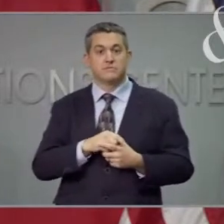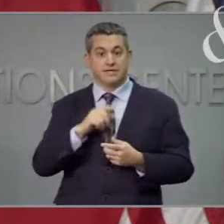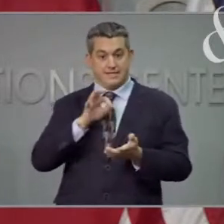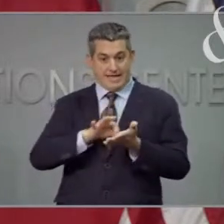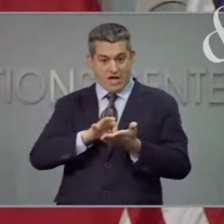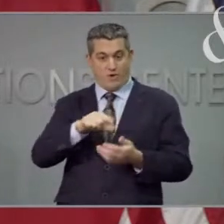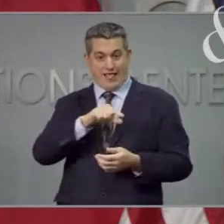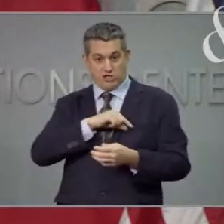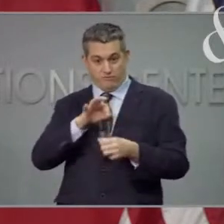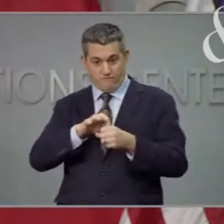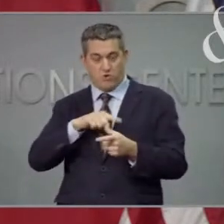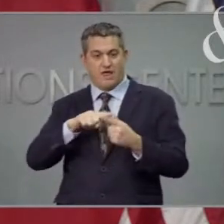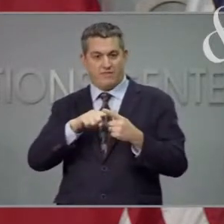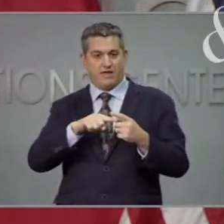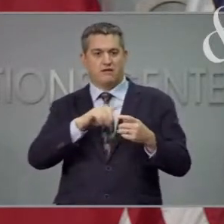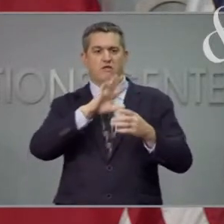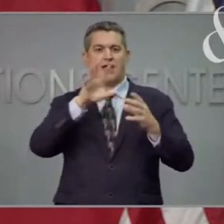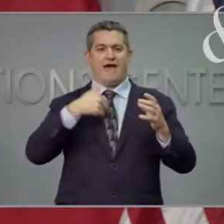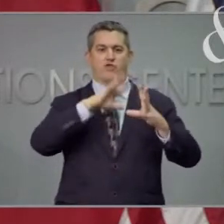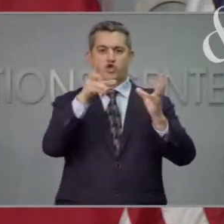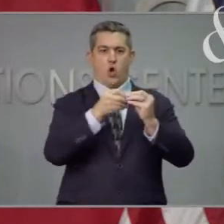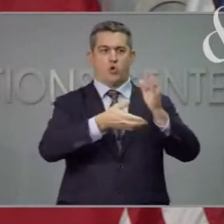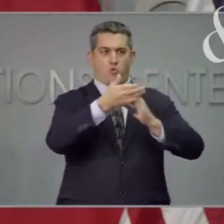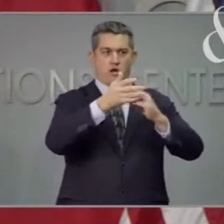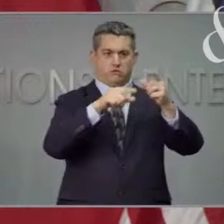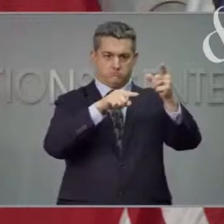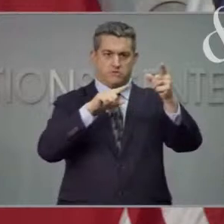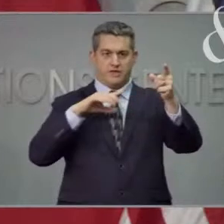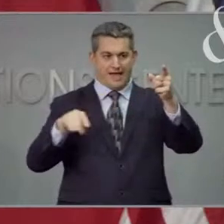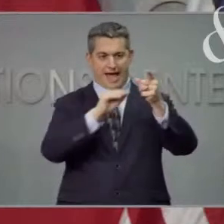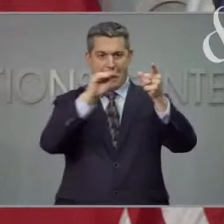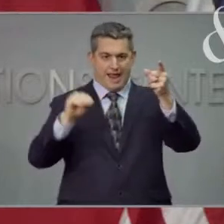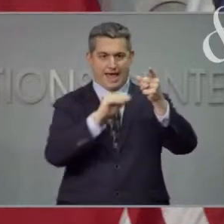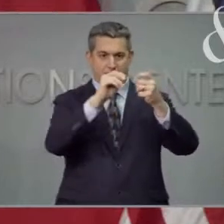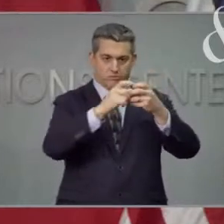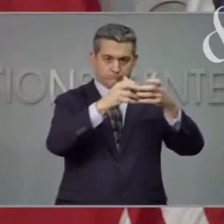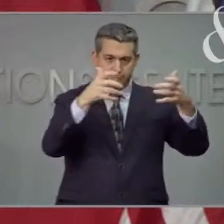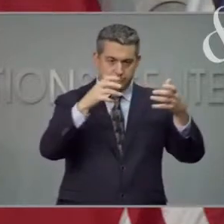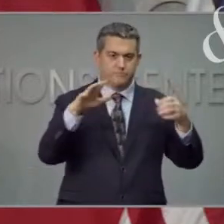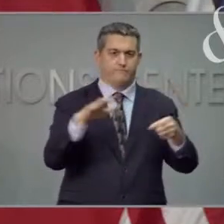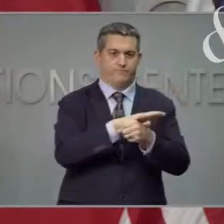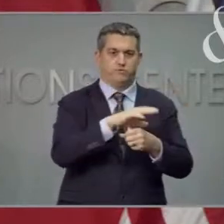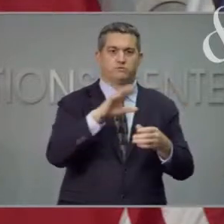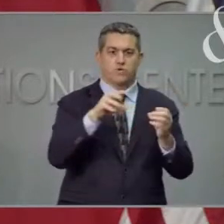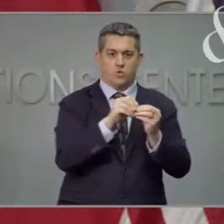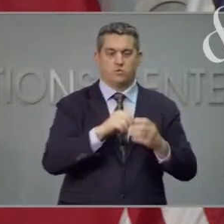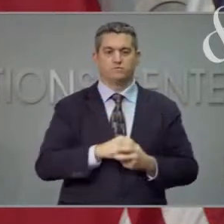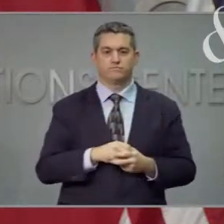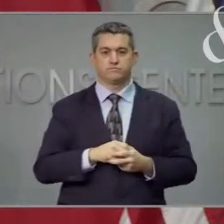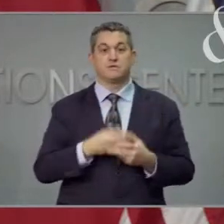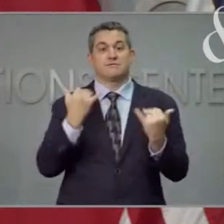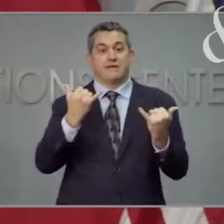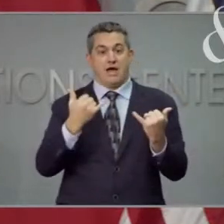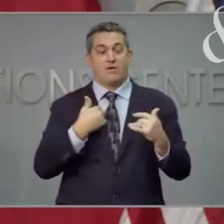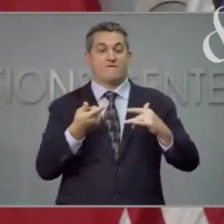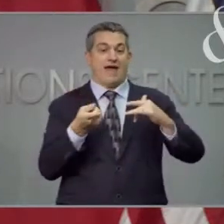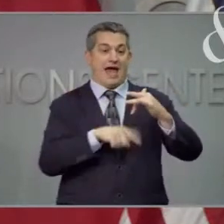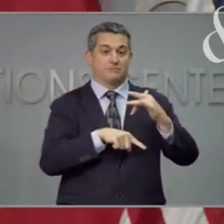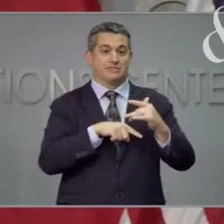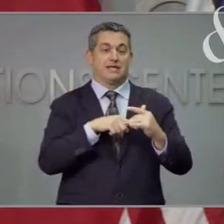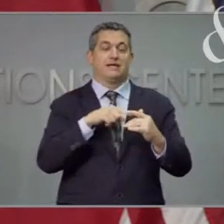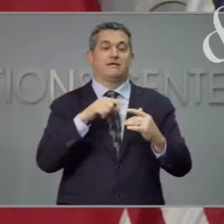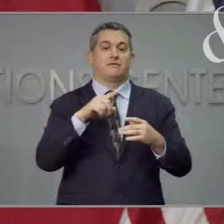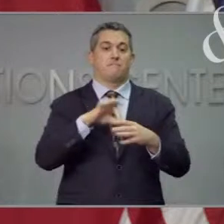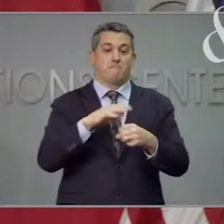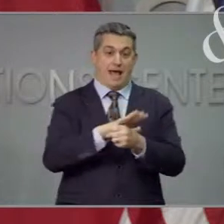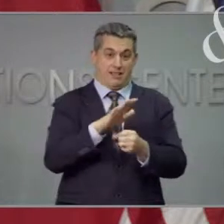totals. And we'll continue these processes. We'll now look at the absentee ballots that were properly postmarked and